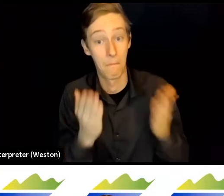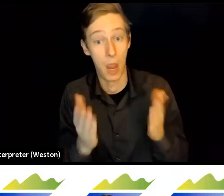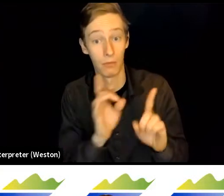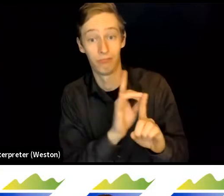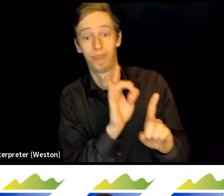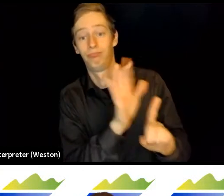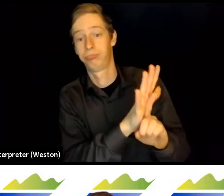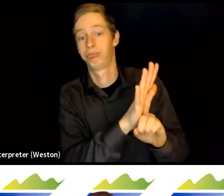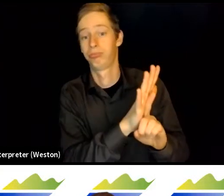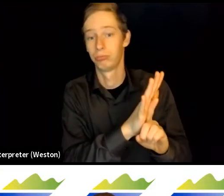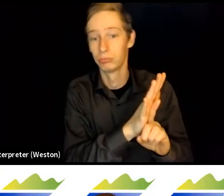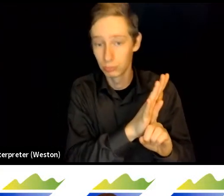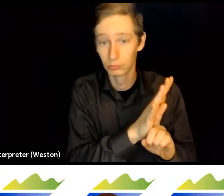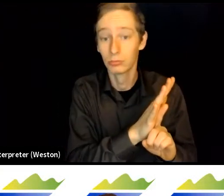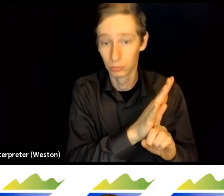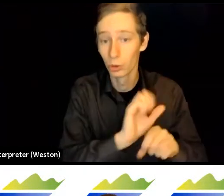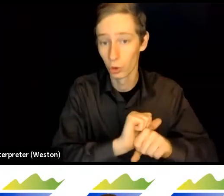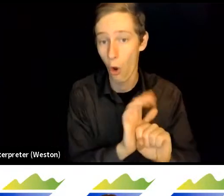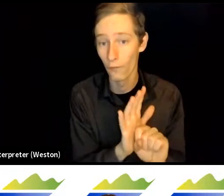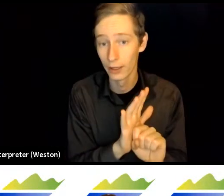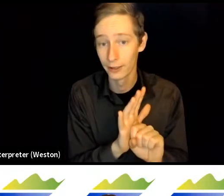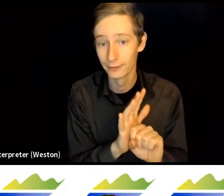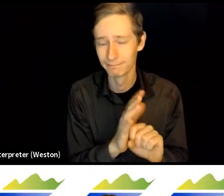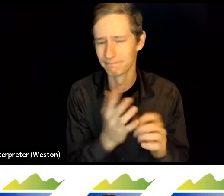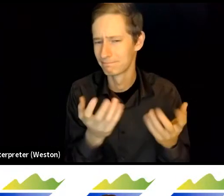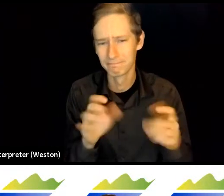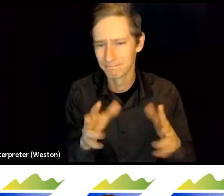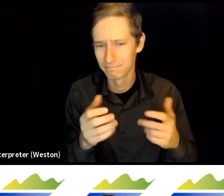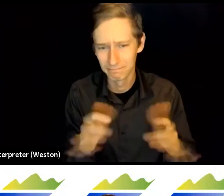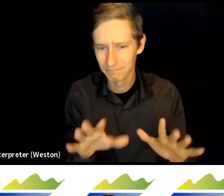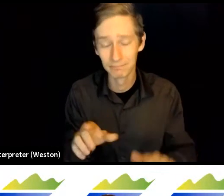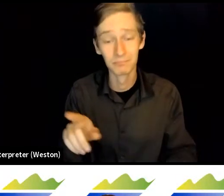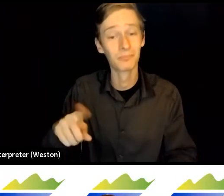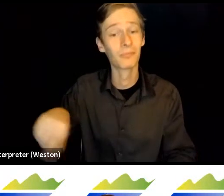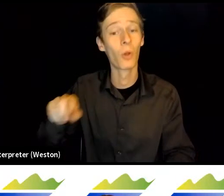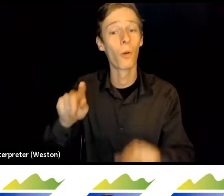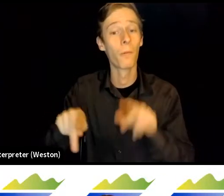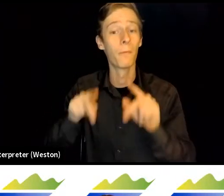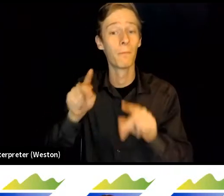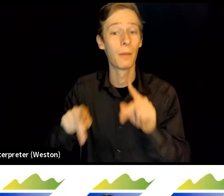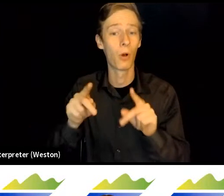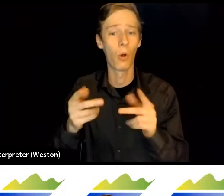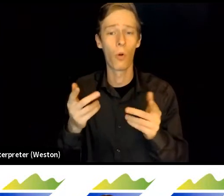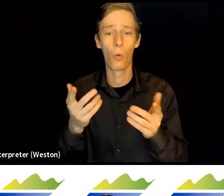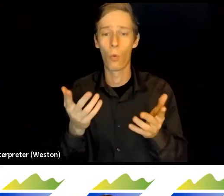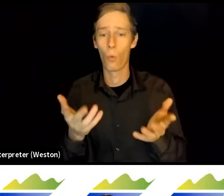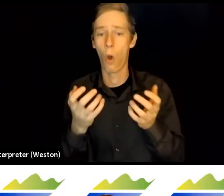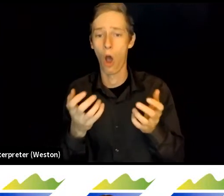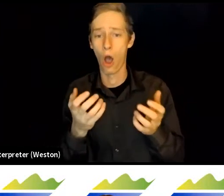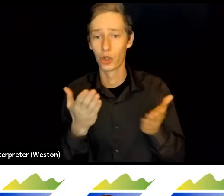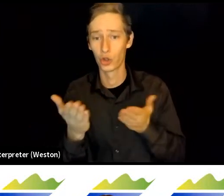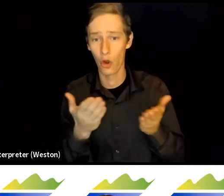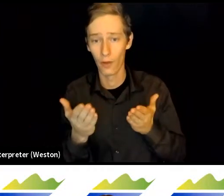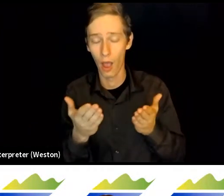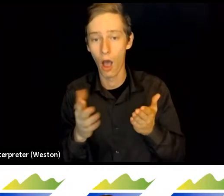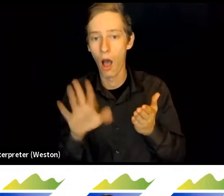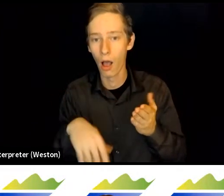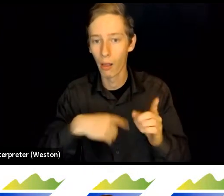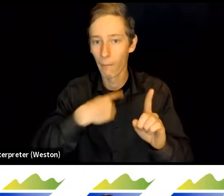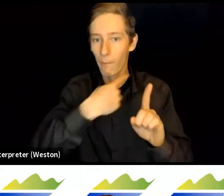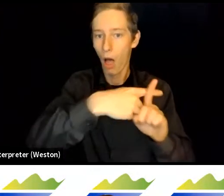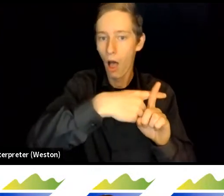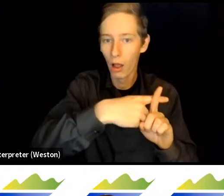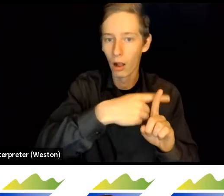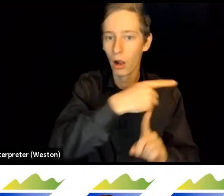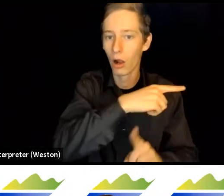And not only were those individuals seeking services probably going to be exposed, but we had our law enforcement that they also had